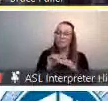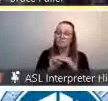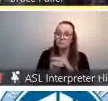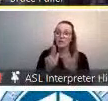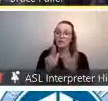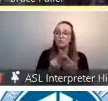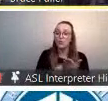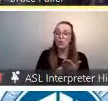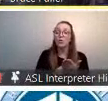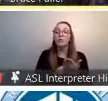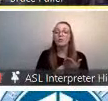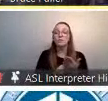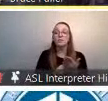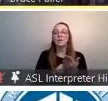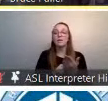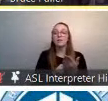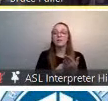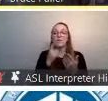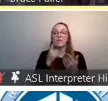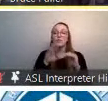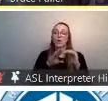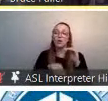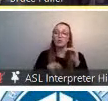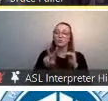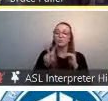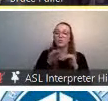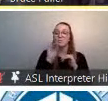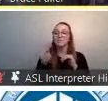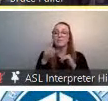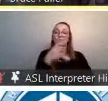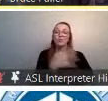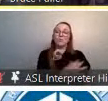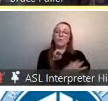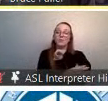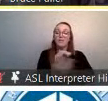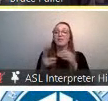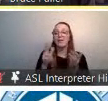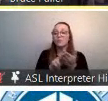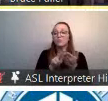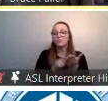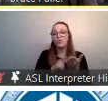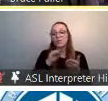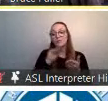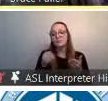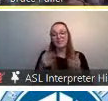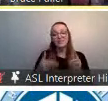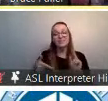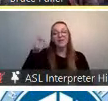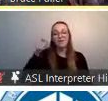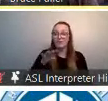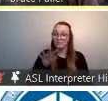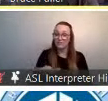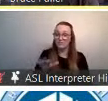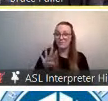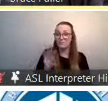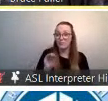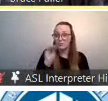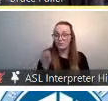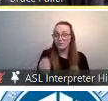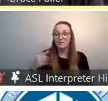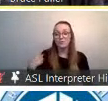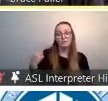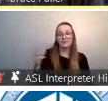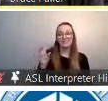under 200% of poverty, the enrollment rate is quite a bit higher, as you would suspect. It's about 40%. So over time, since the